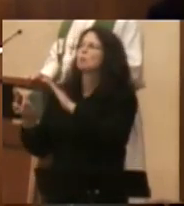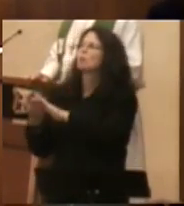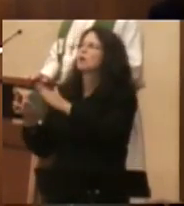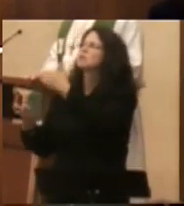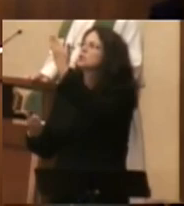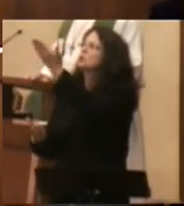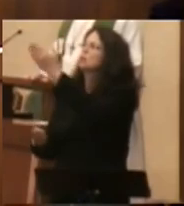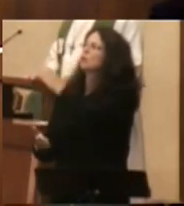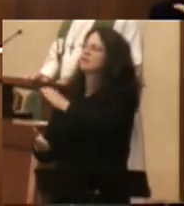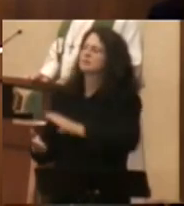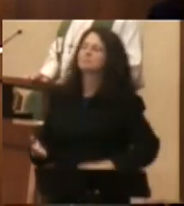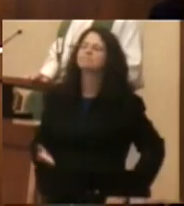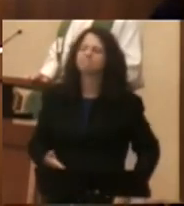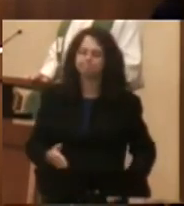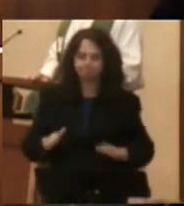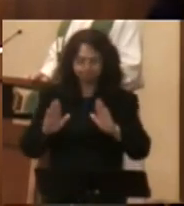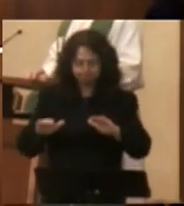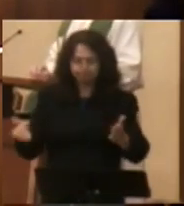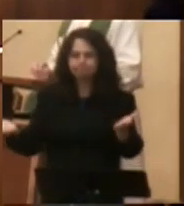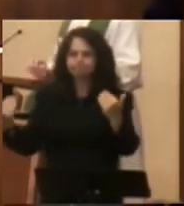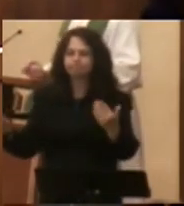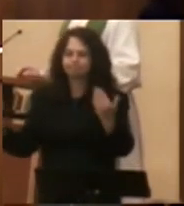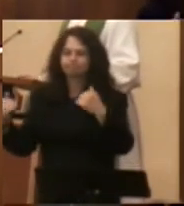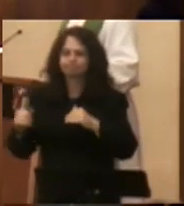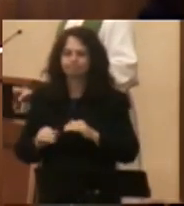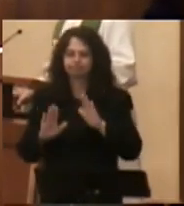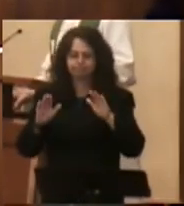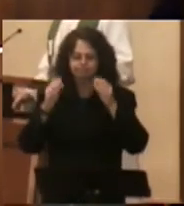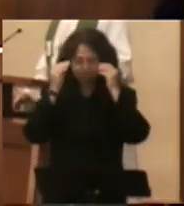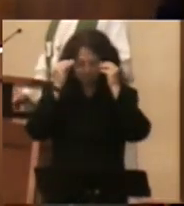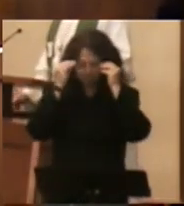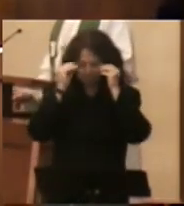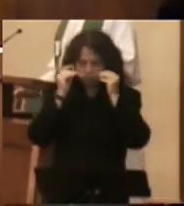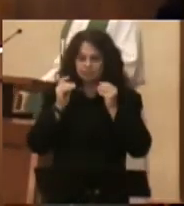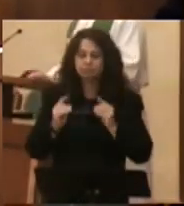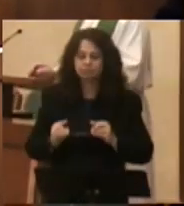Praise to you, O Christ. Children are welcome for the children's word.